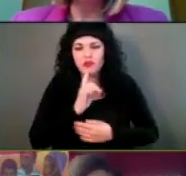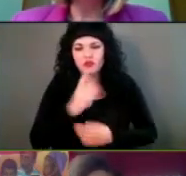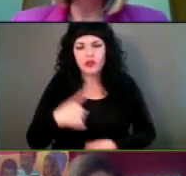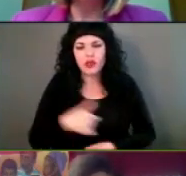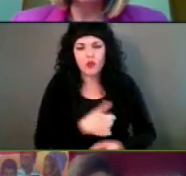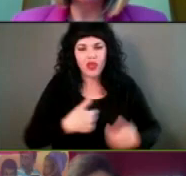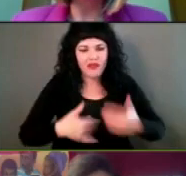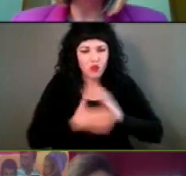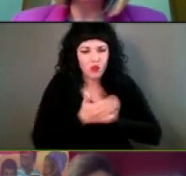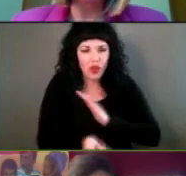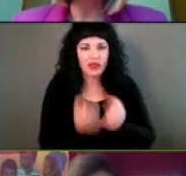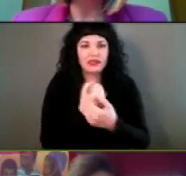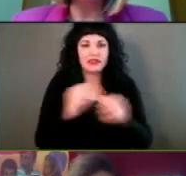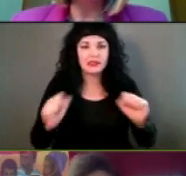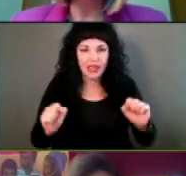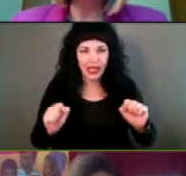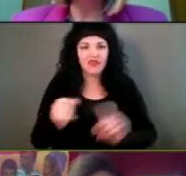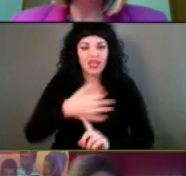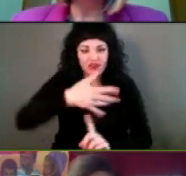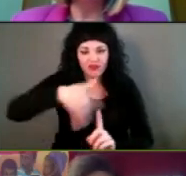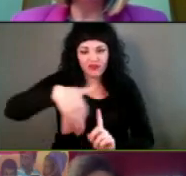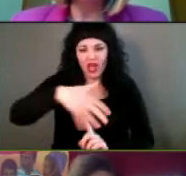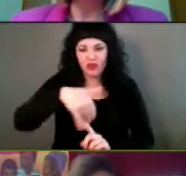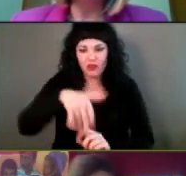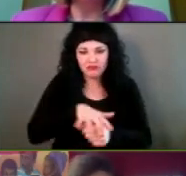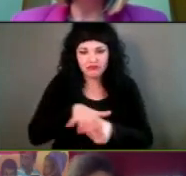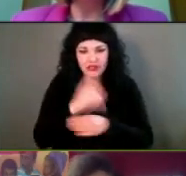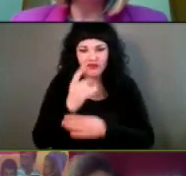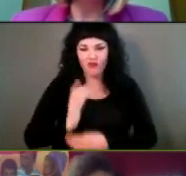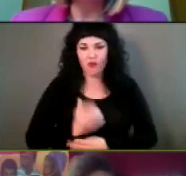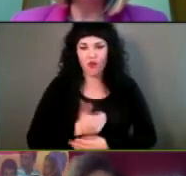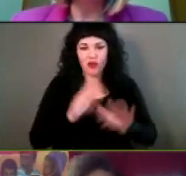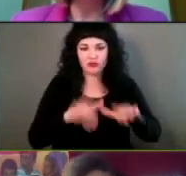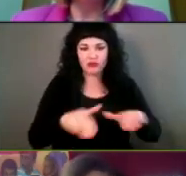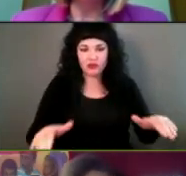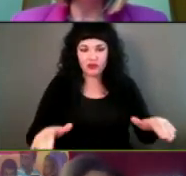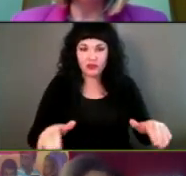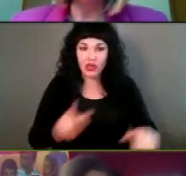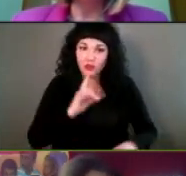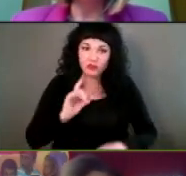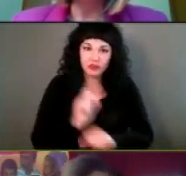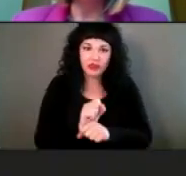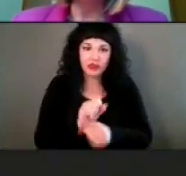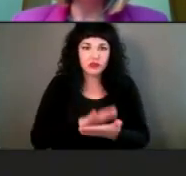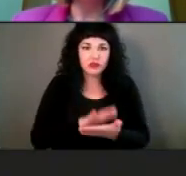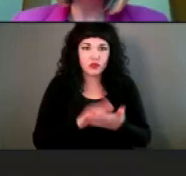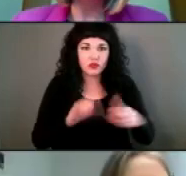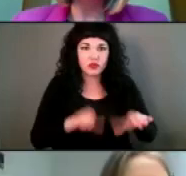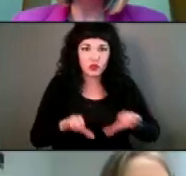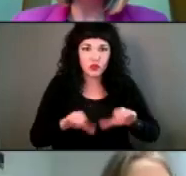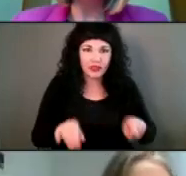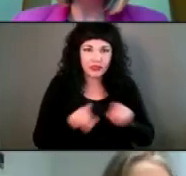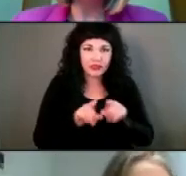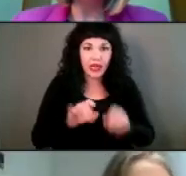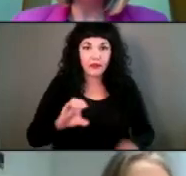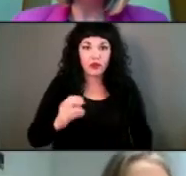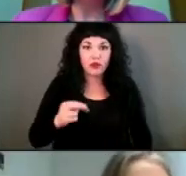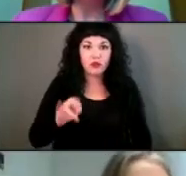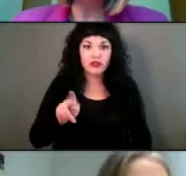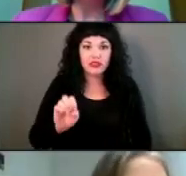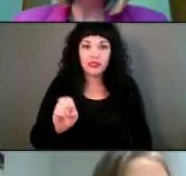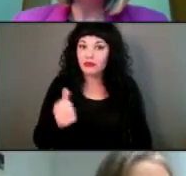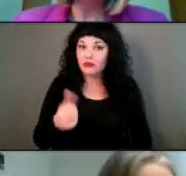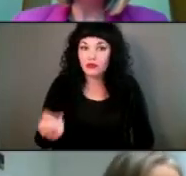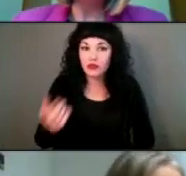safe environments for our children. And certainly the schools are doing the same. Christine, do we have any questions for Danielle,